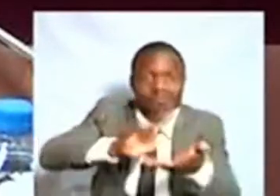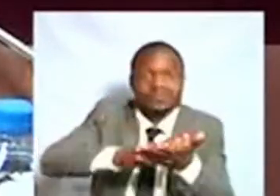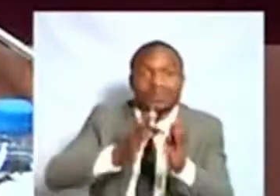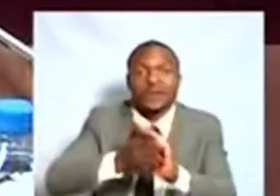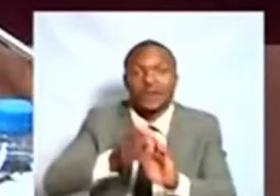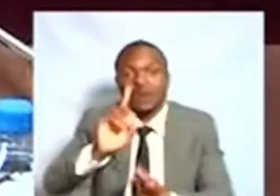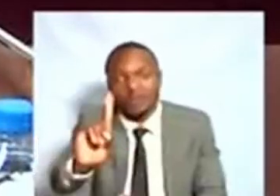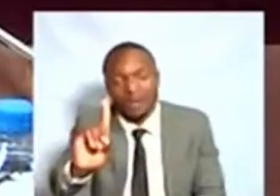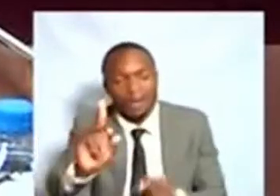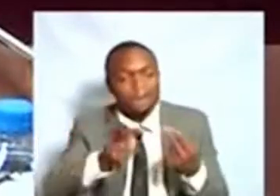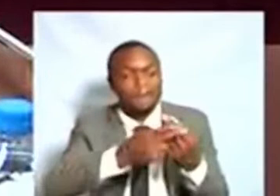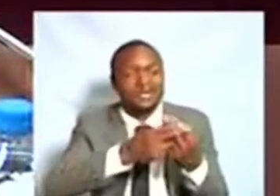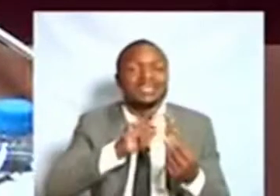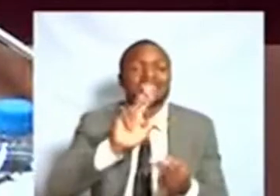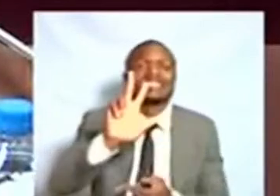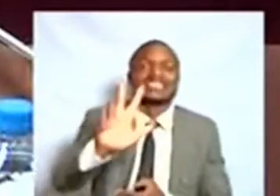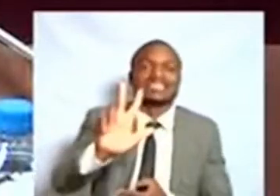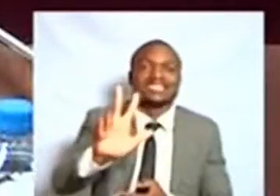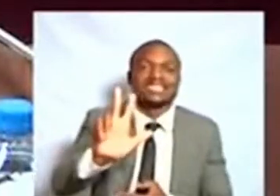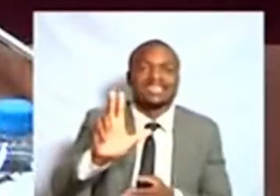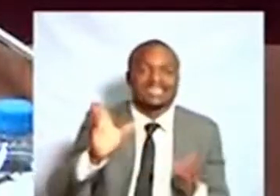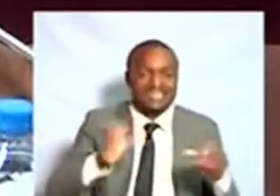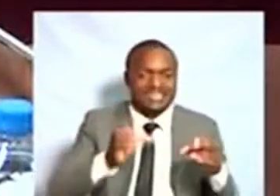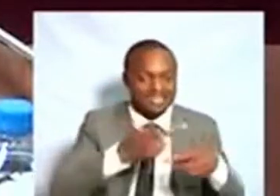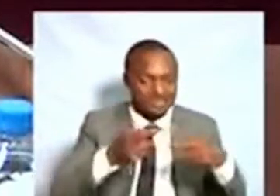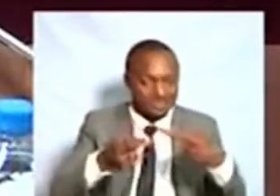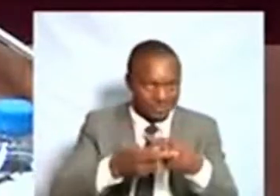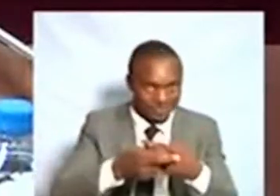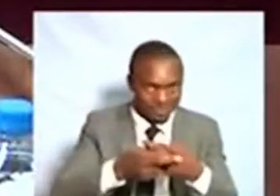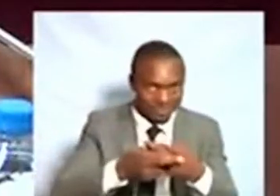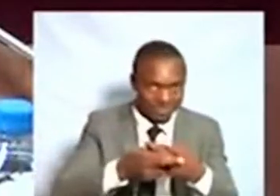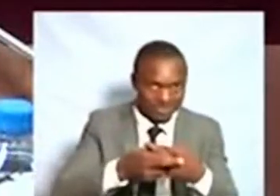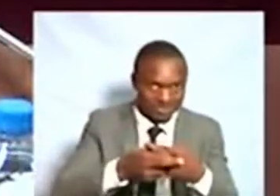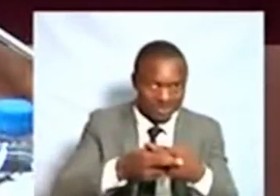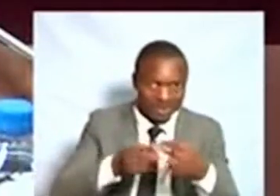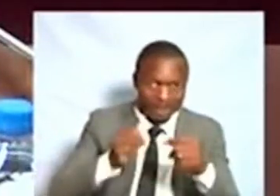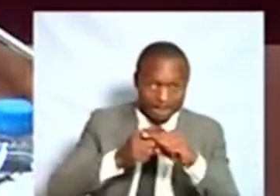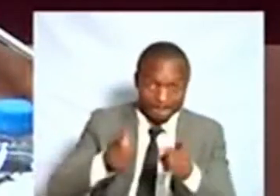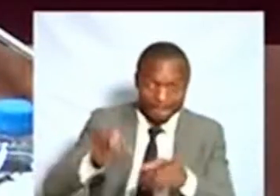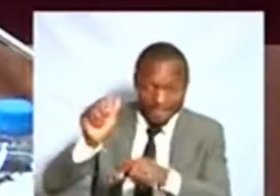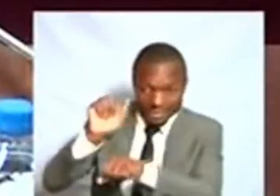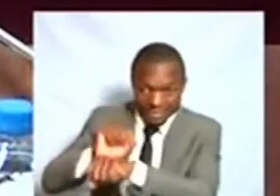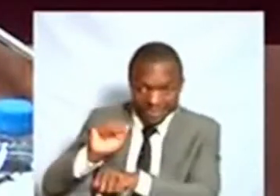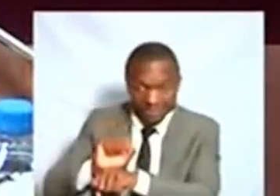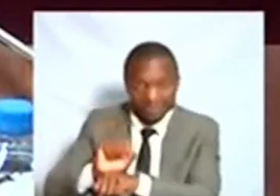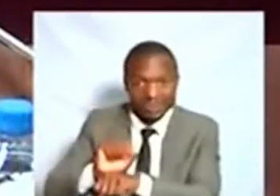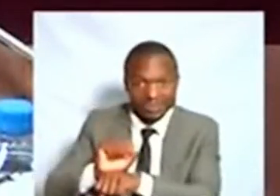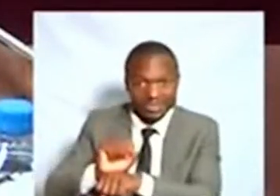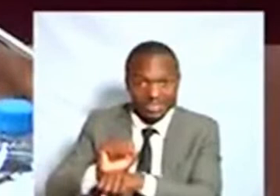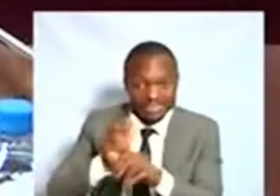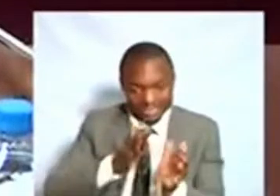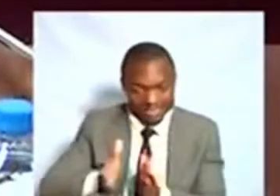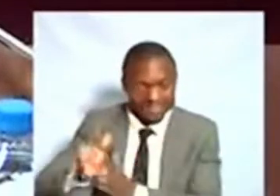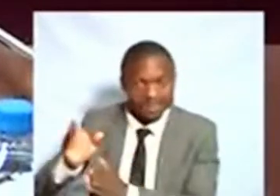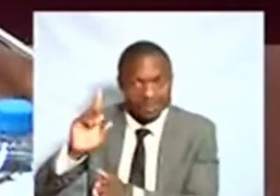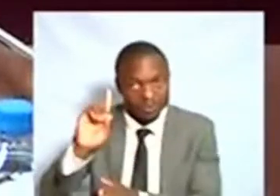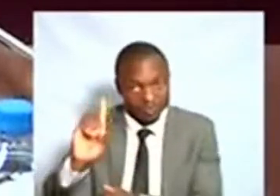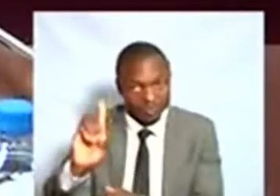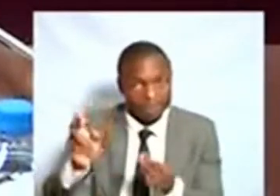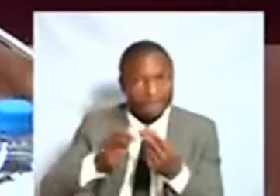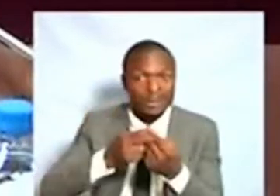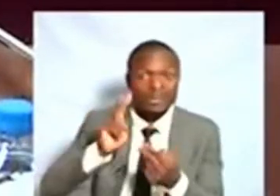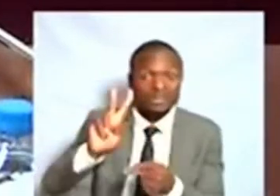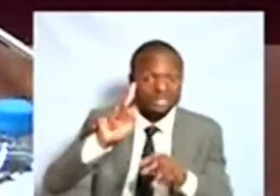a 1x3 classroom block. So initially, the scope of works was a 1x2. So at the time of